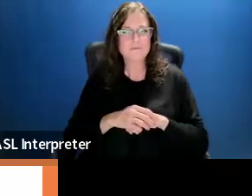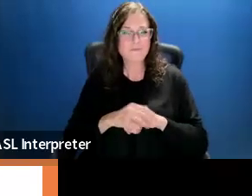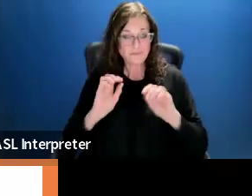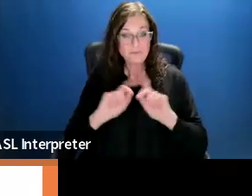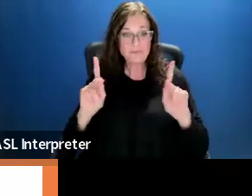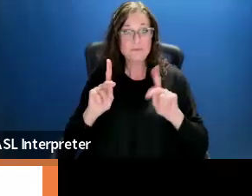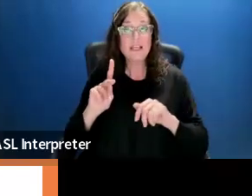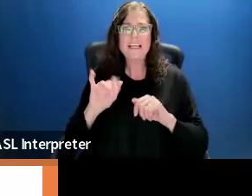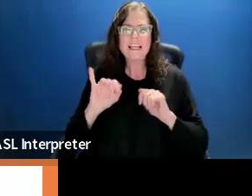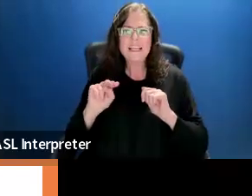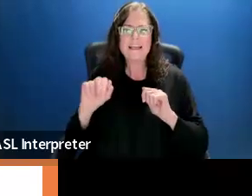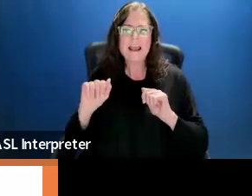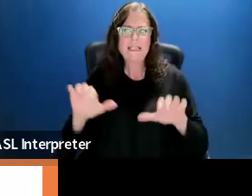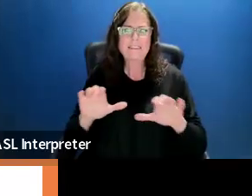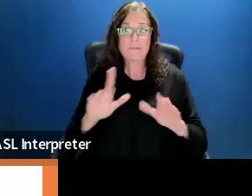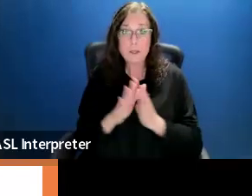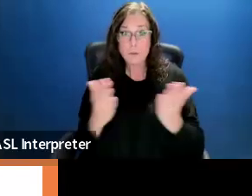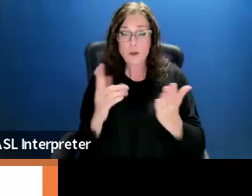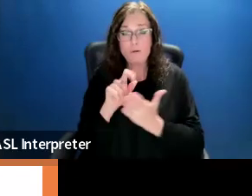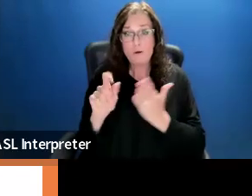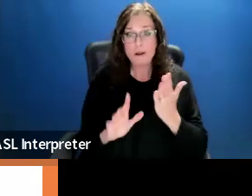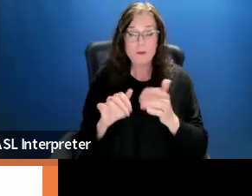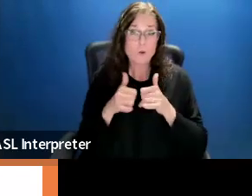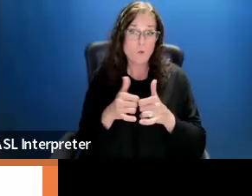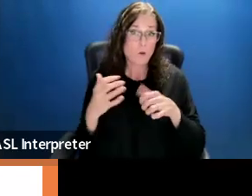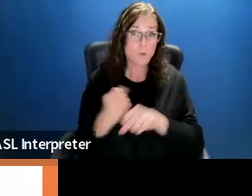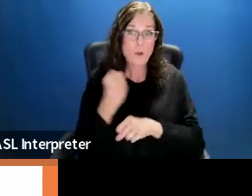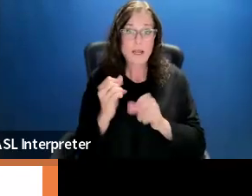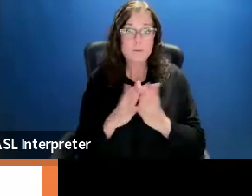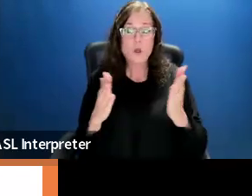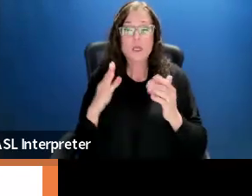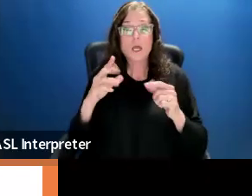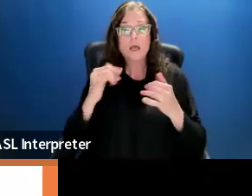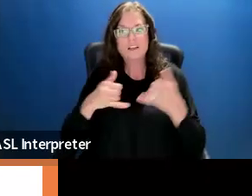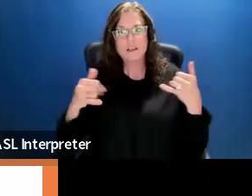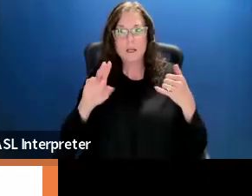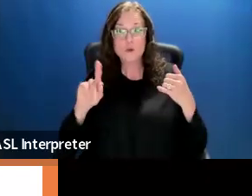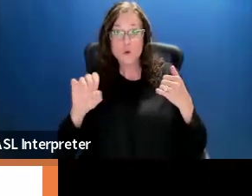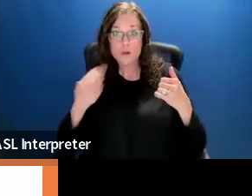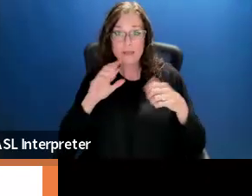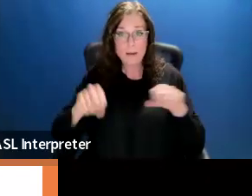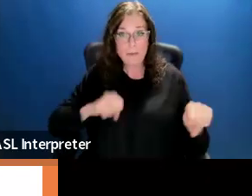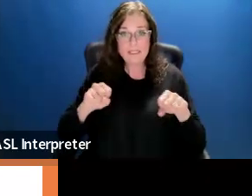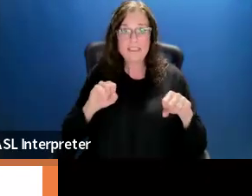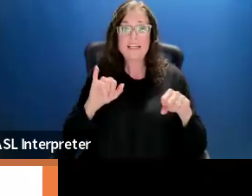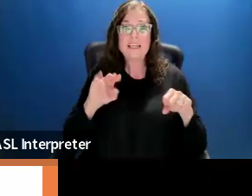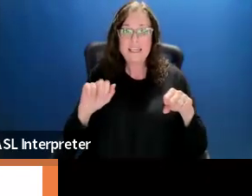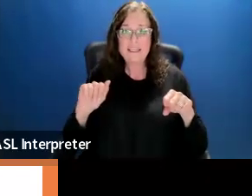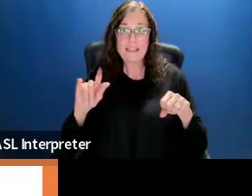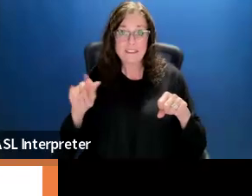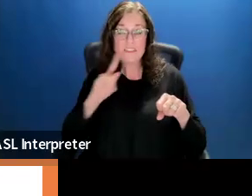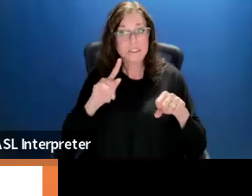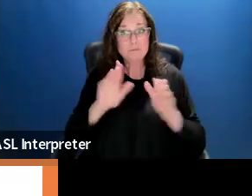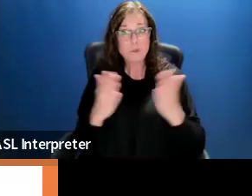Okay, The Inactivity Book. From the author of the award-winning book Noodles on a Bicycle, The Inactivity Book is a poetic celebration of